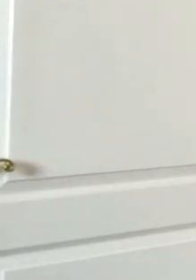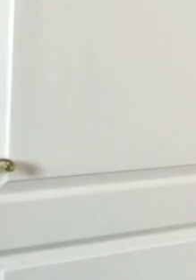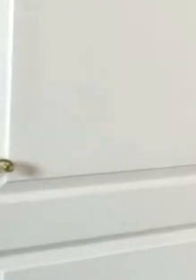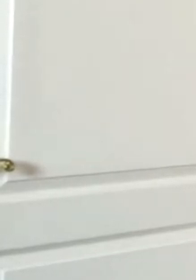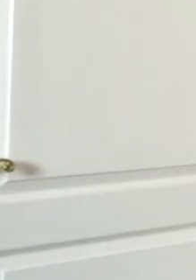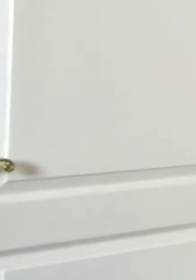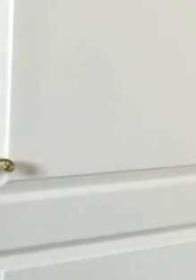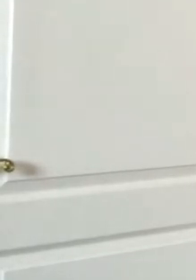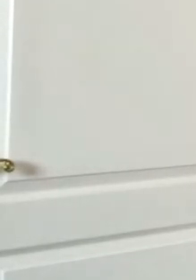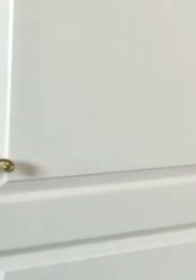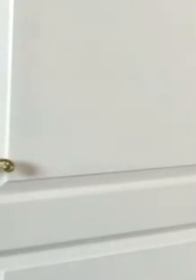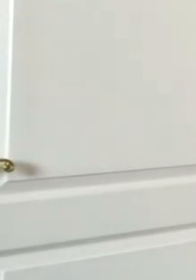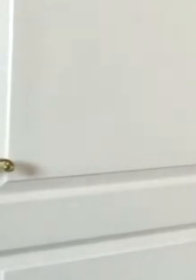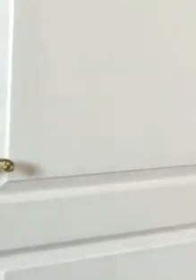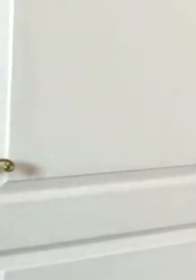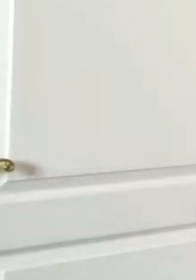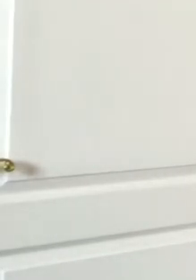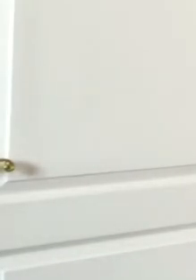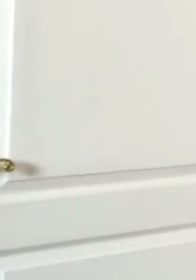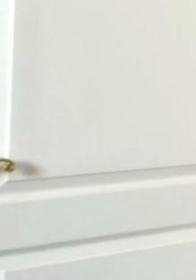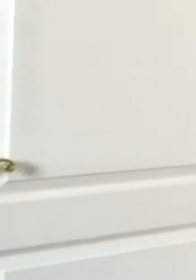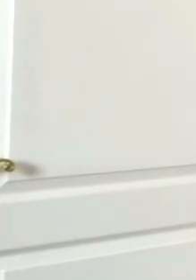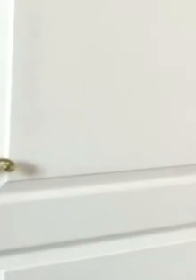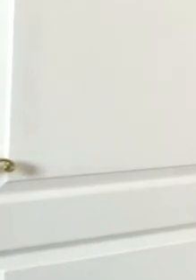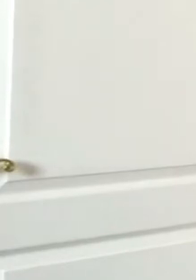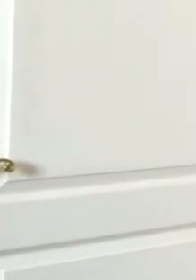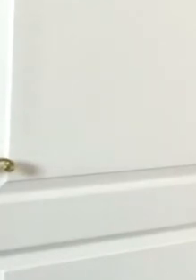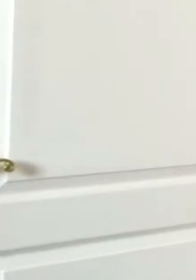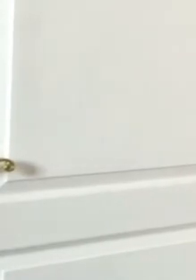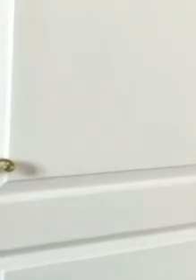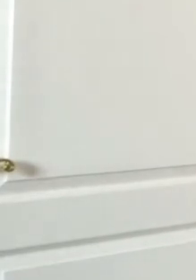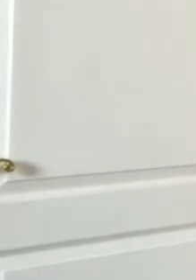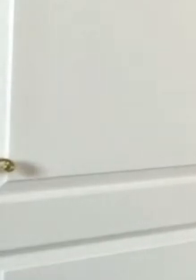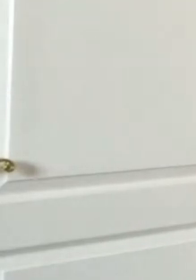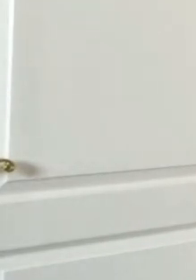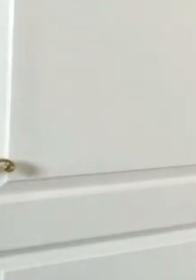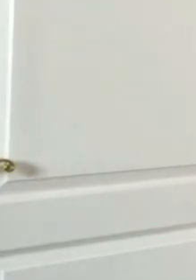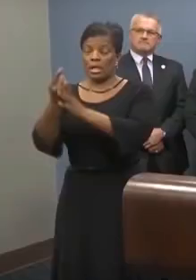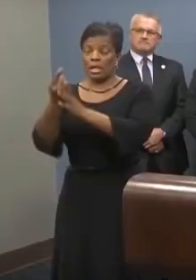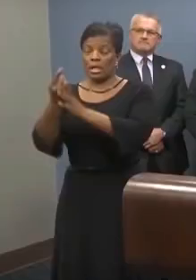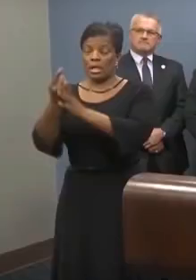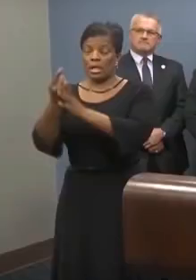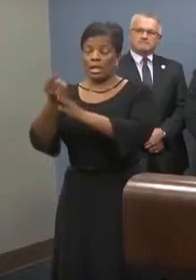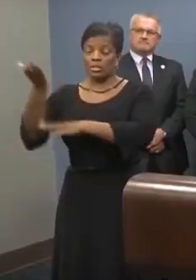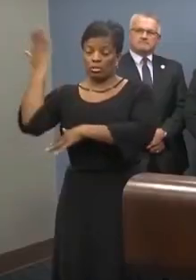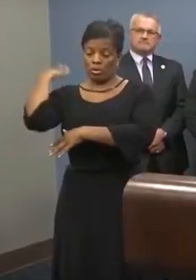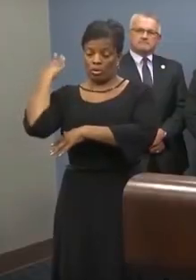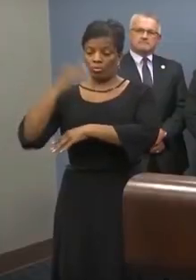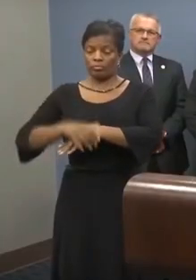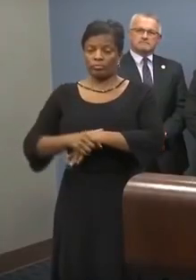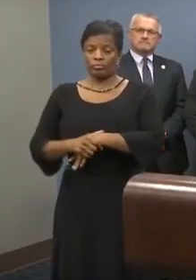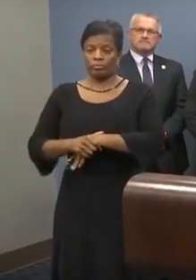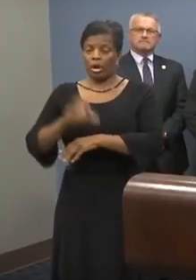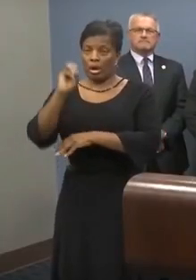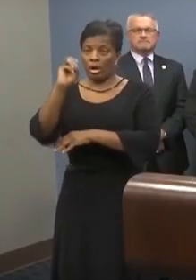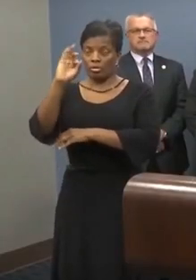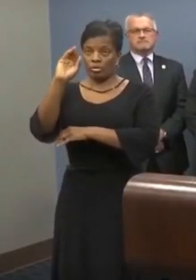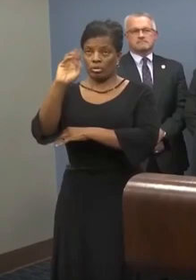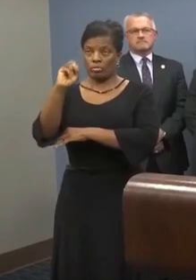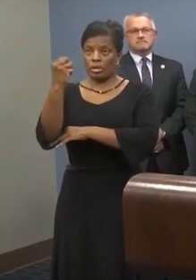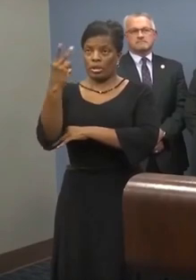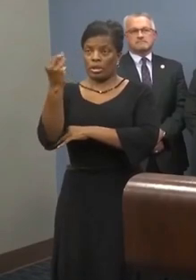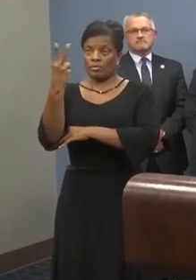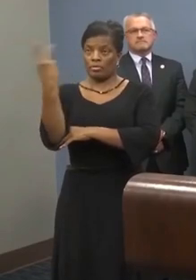in sign language. Like, she literally almost did that. Like, she was like, what is... On October